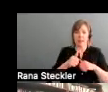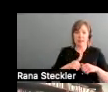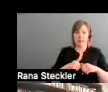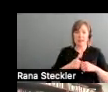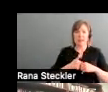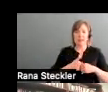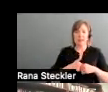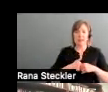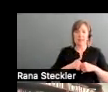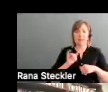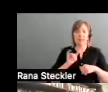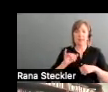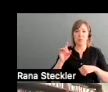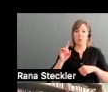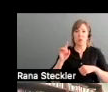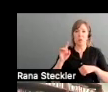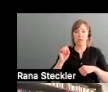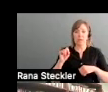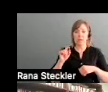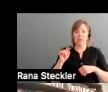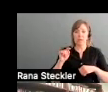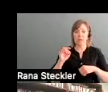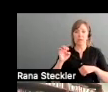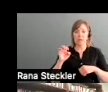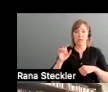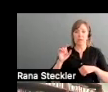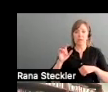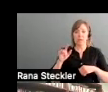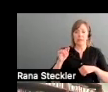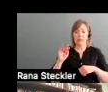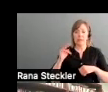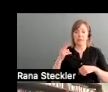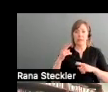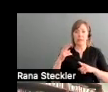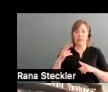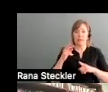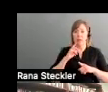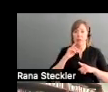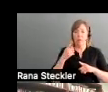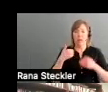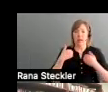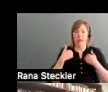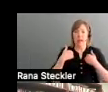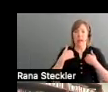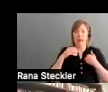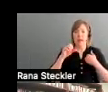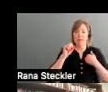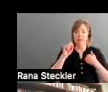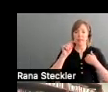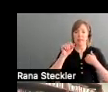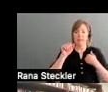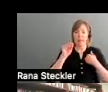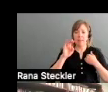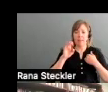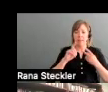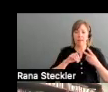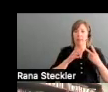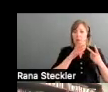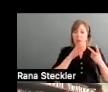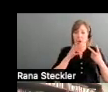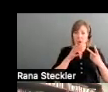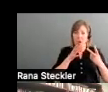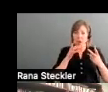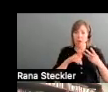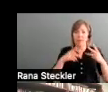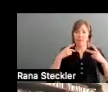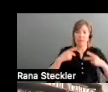been where St. Elizabeth's had not only its stables, but its farm, as well as the kind of